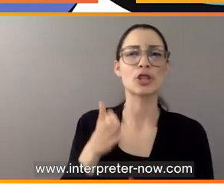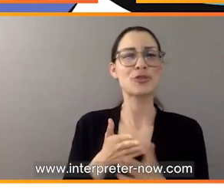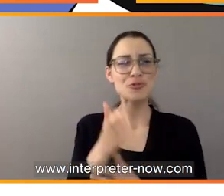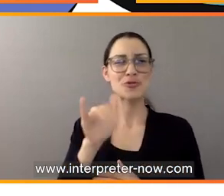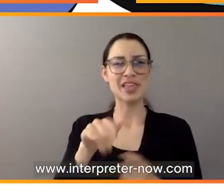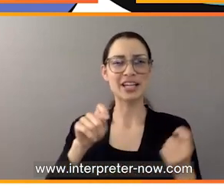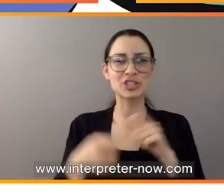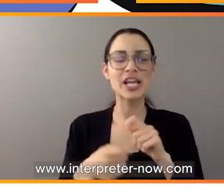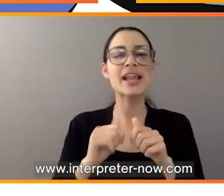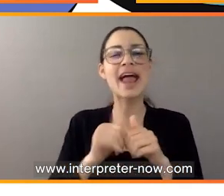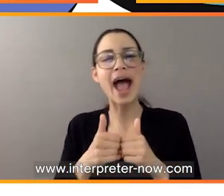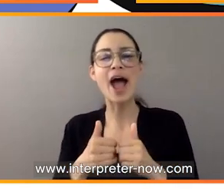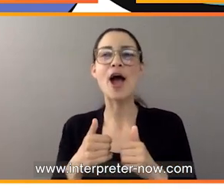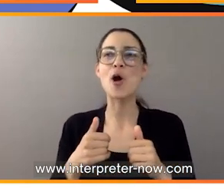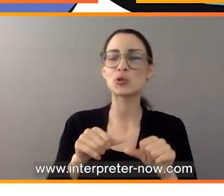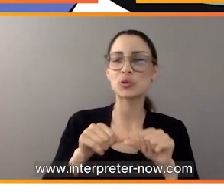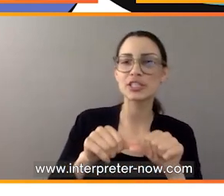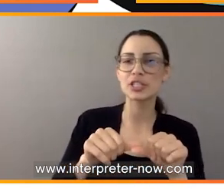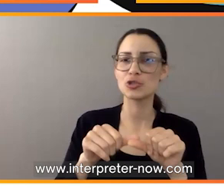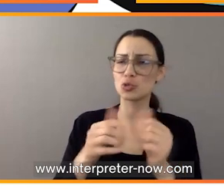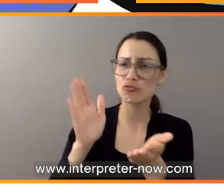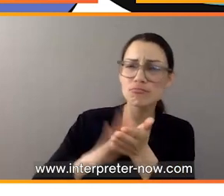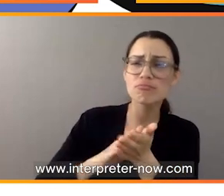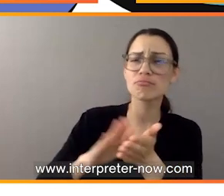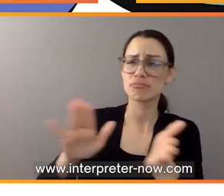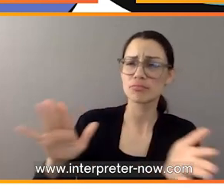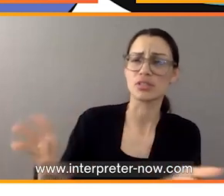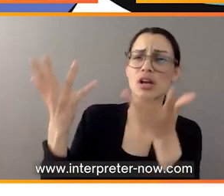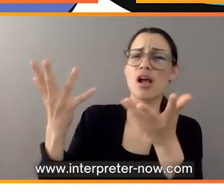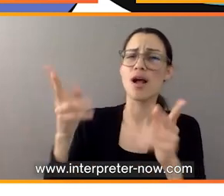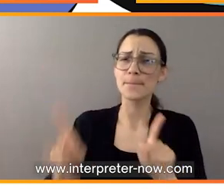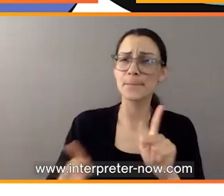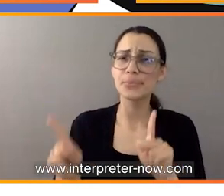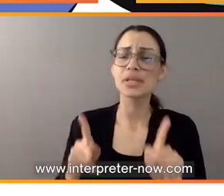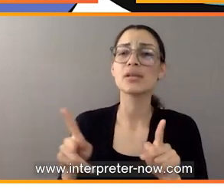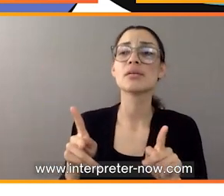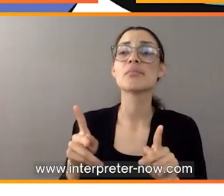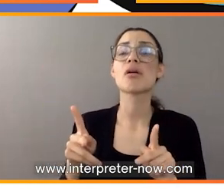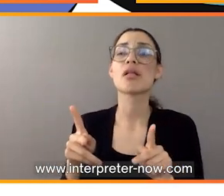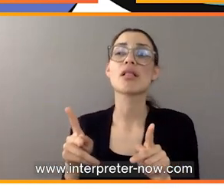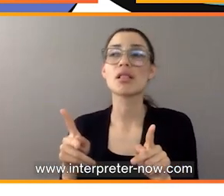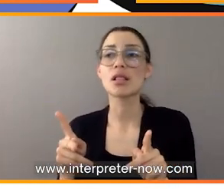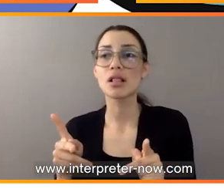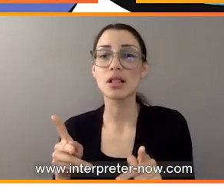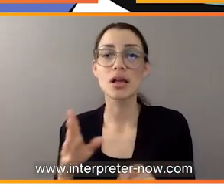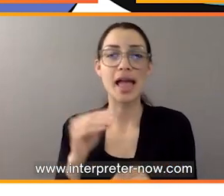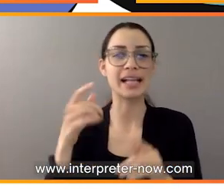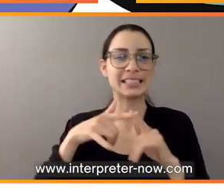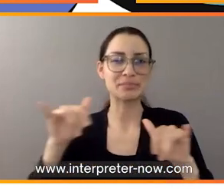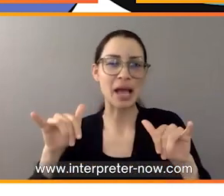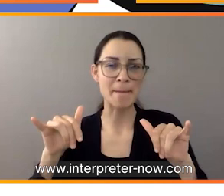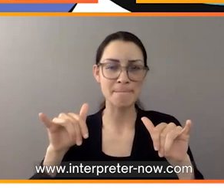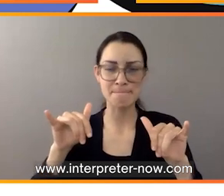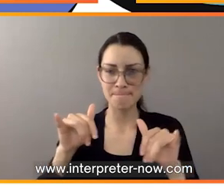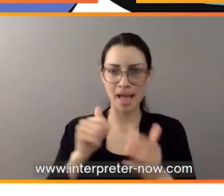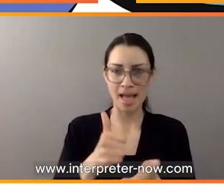come so far, and put in a framework to help them grow, and then layer in a level of expertise